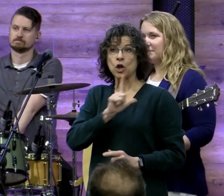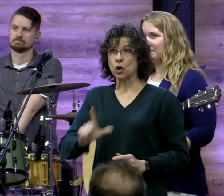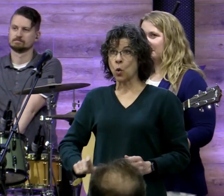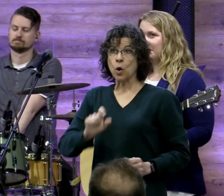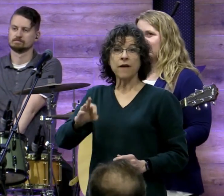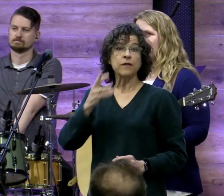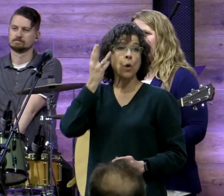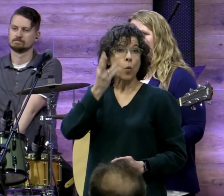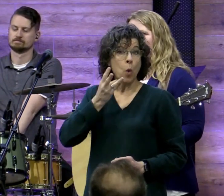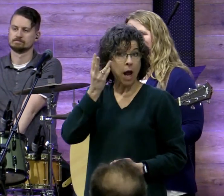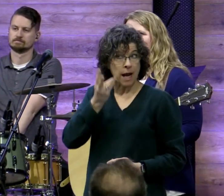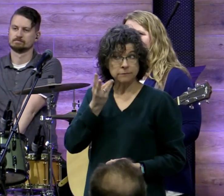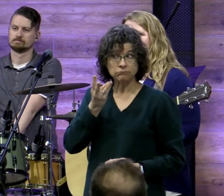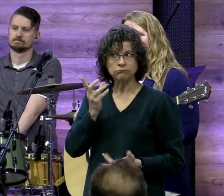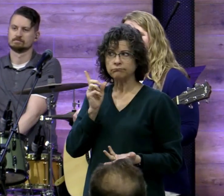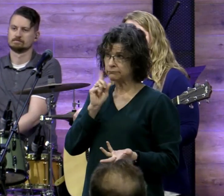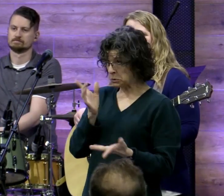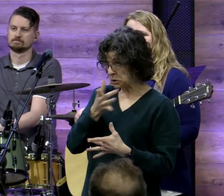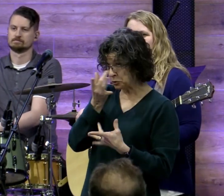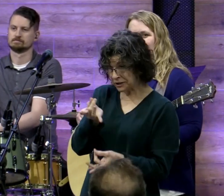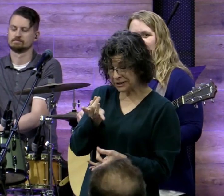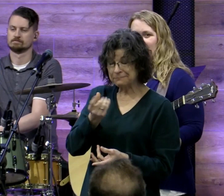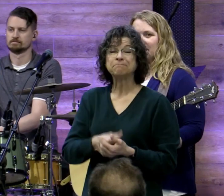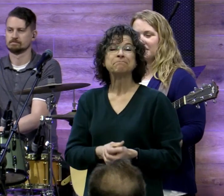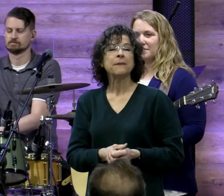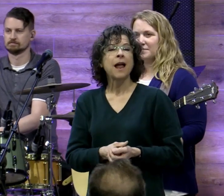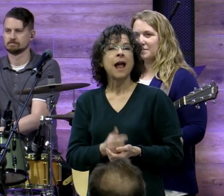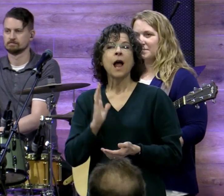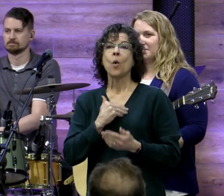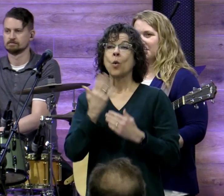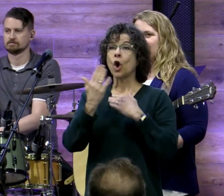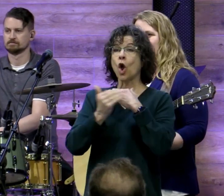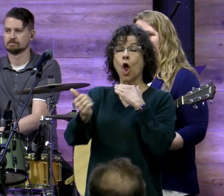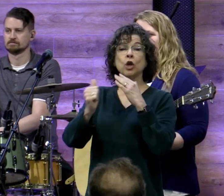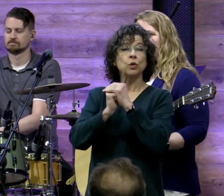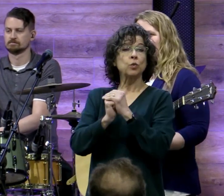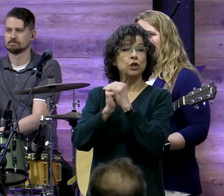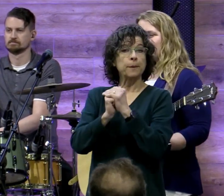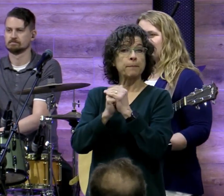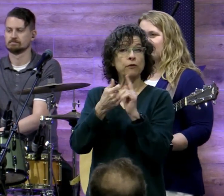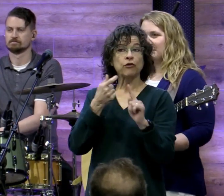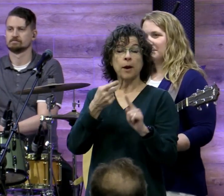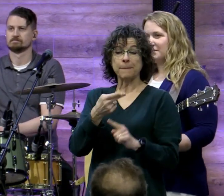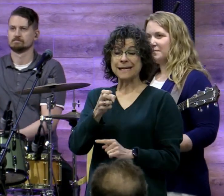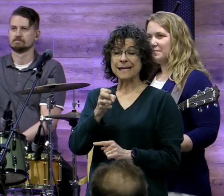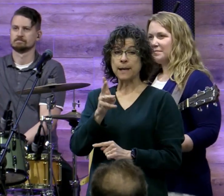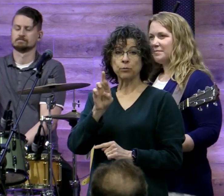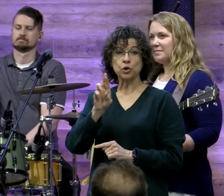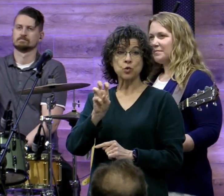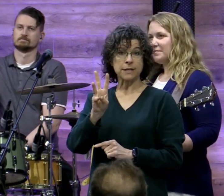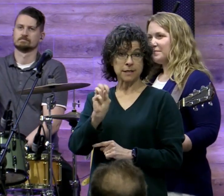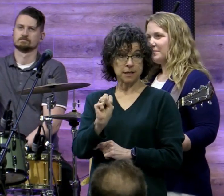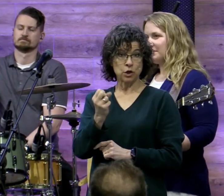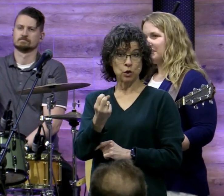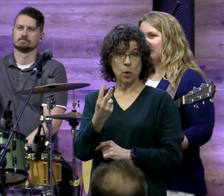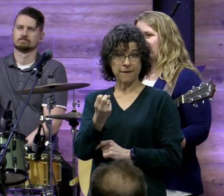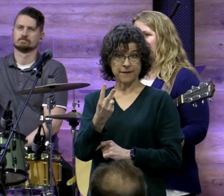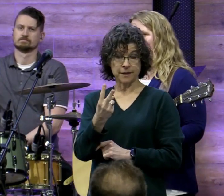wine. Sound interesting, right? It's going to be good. And our call to worship this morning is from Hebrews 12, 28